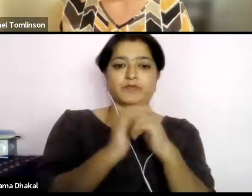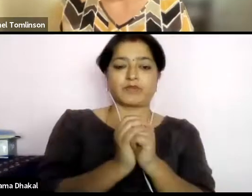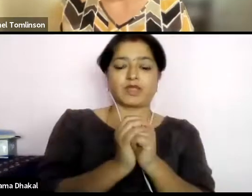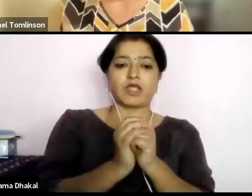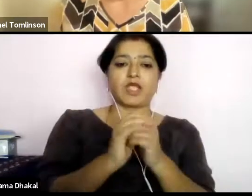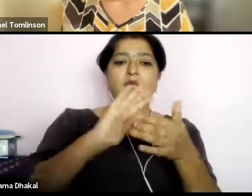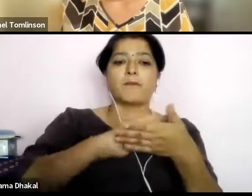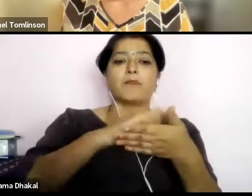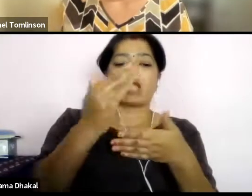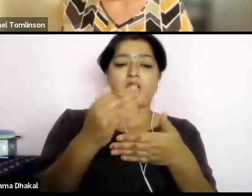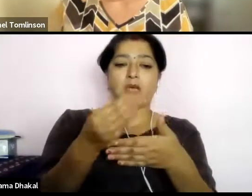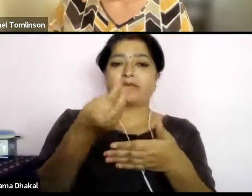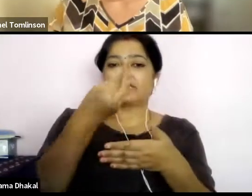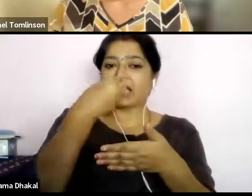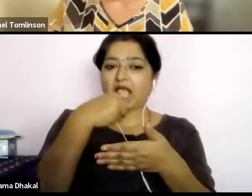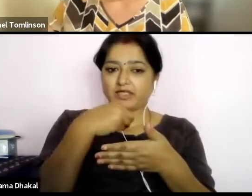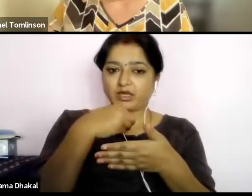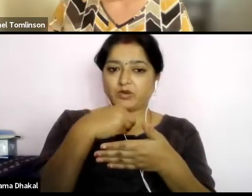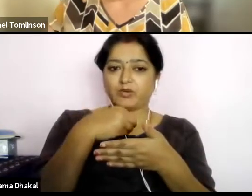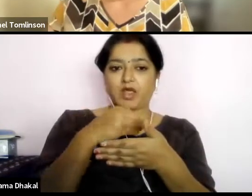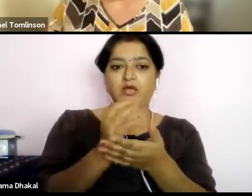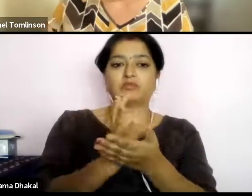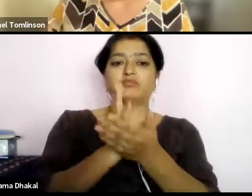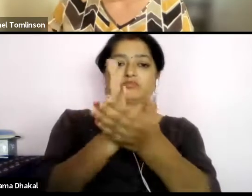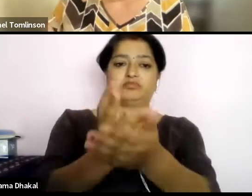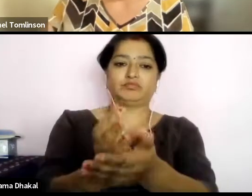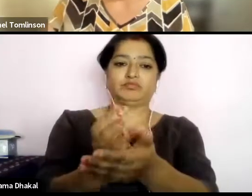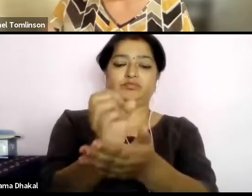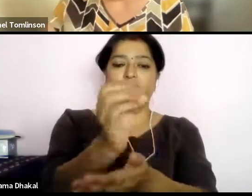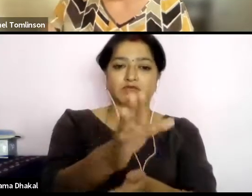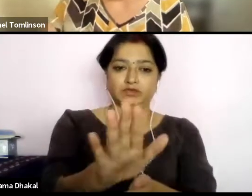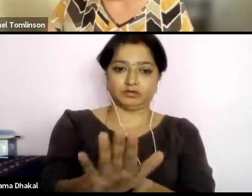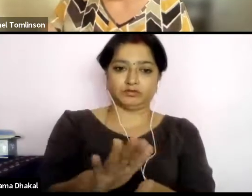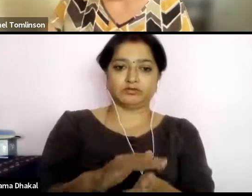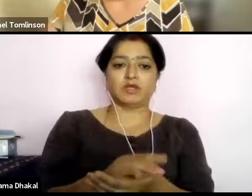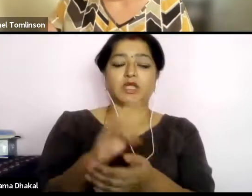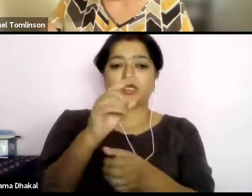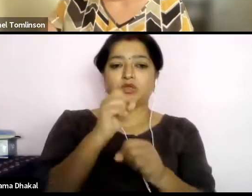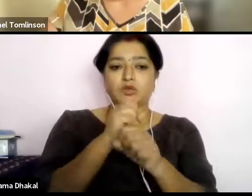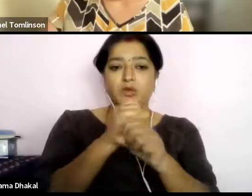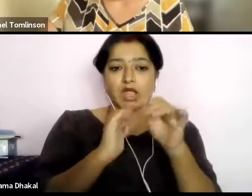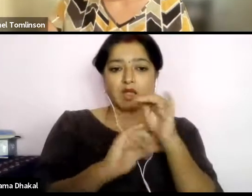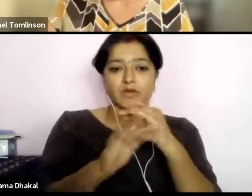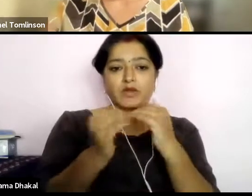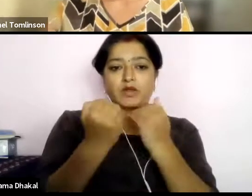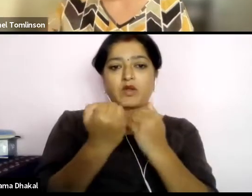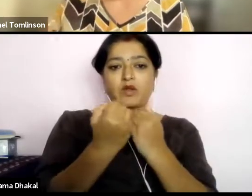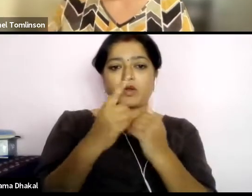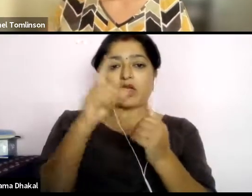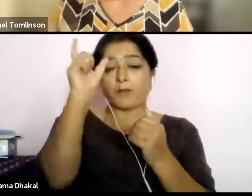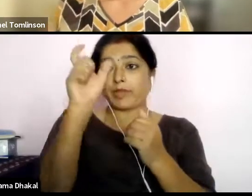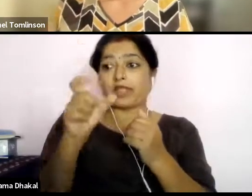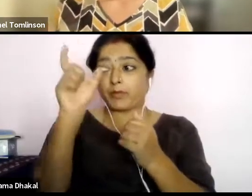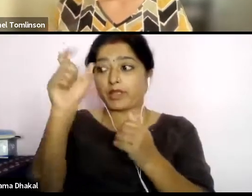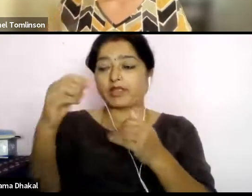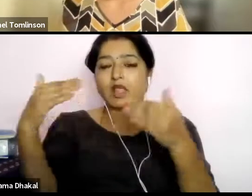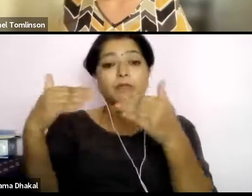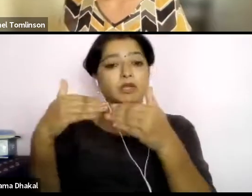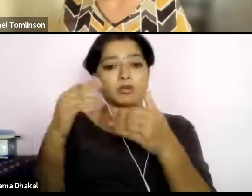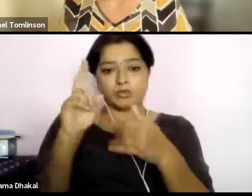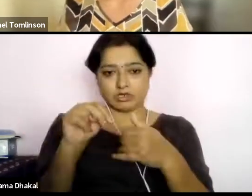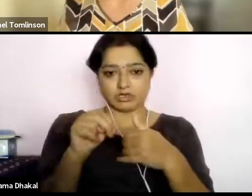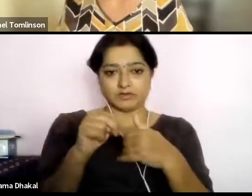this project to be executed, we must meet in person. And so that was